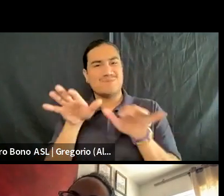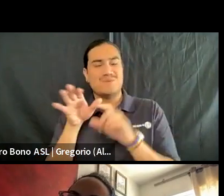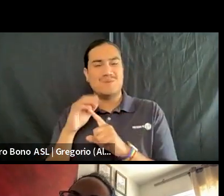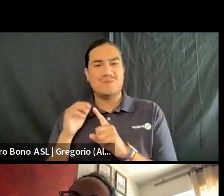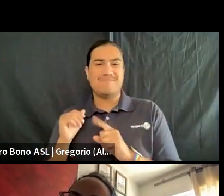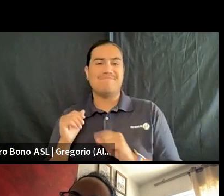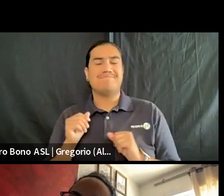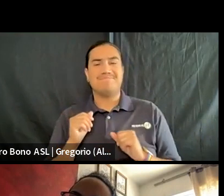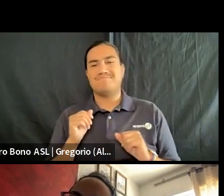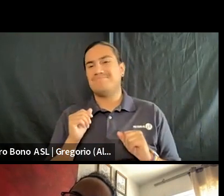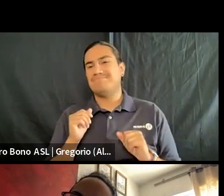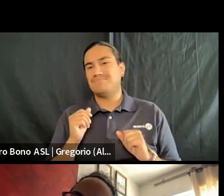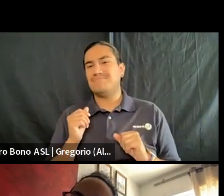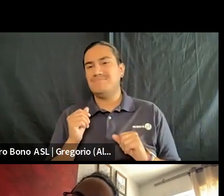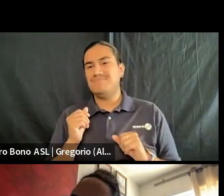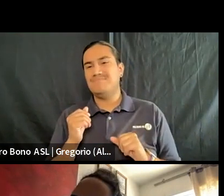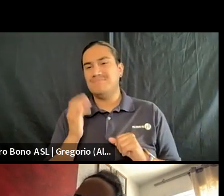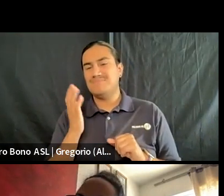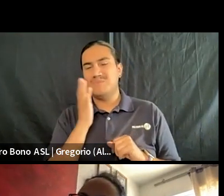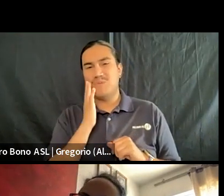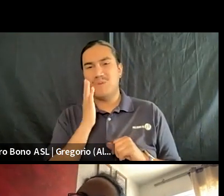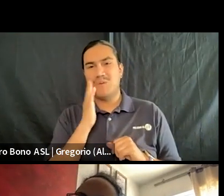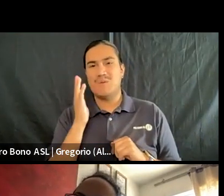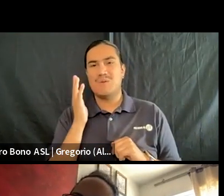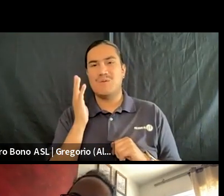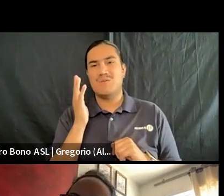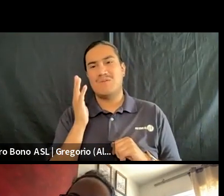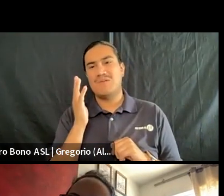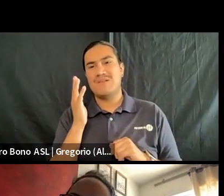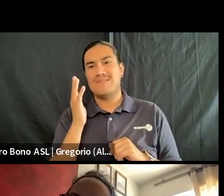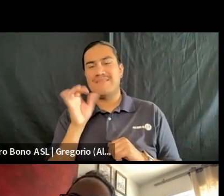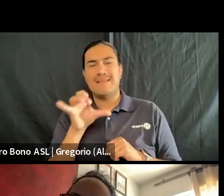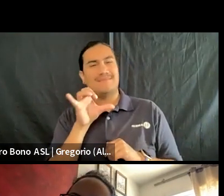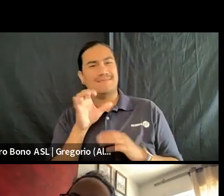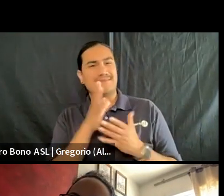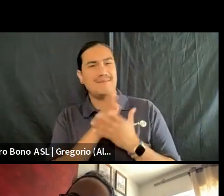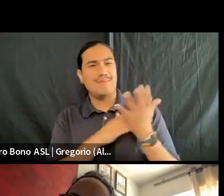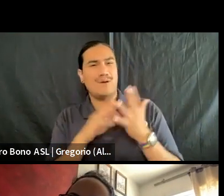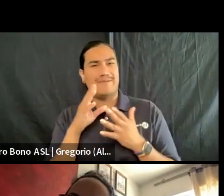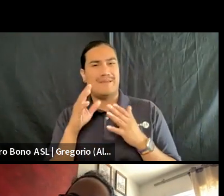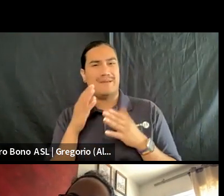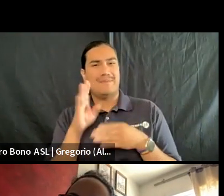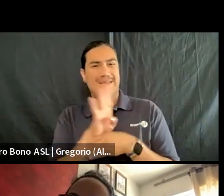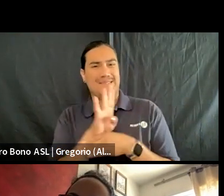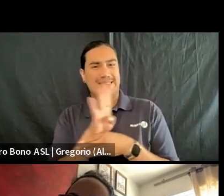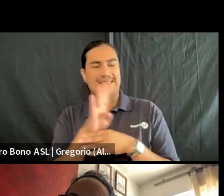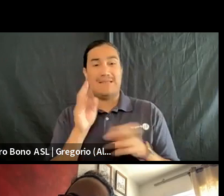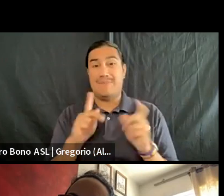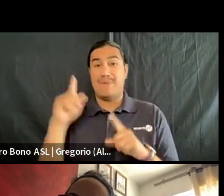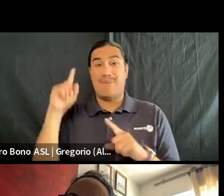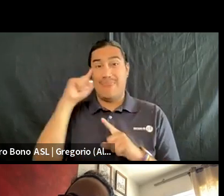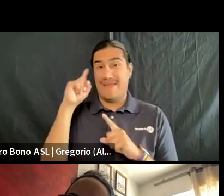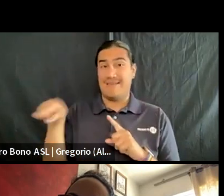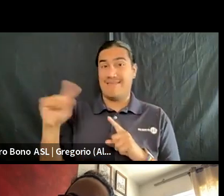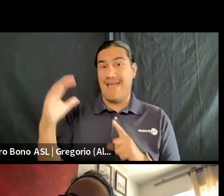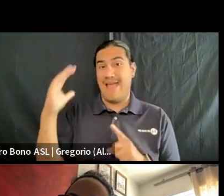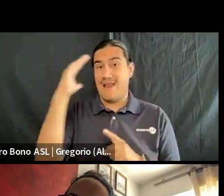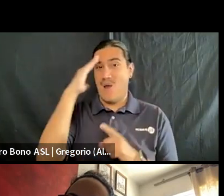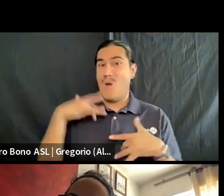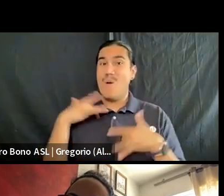you know, I mean, there's an ego part of the business that really hurts people. They think they know.